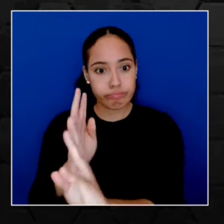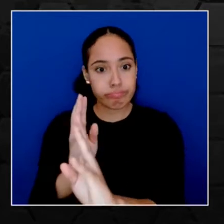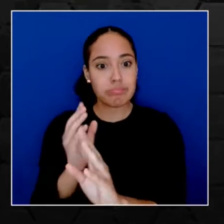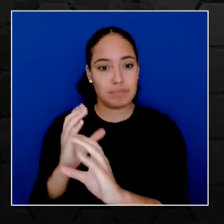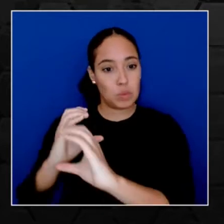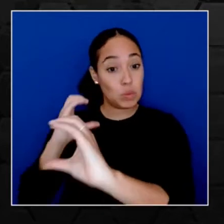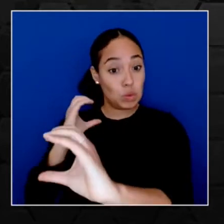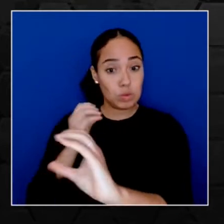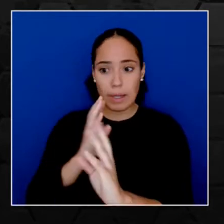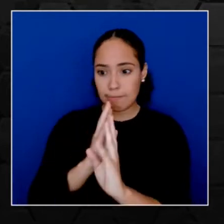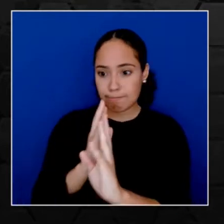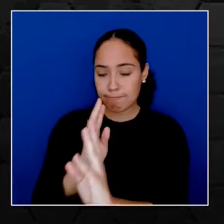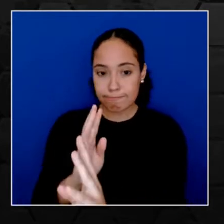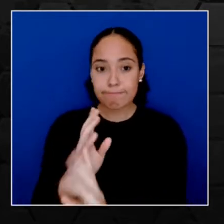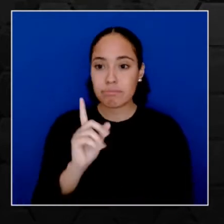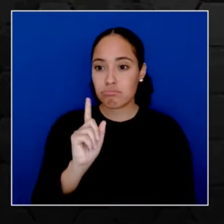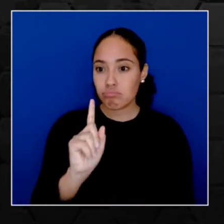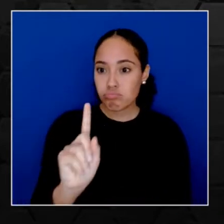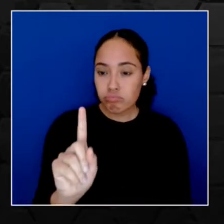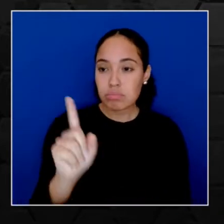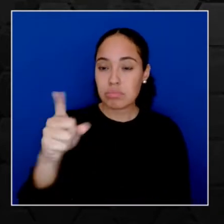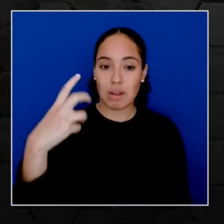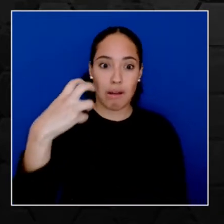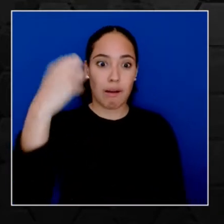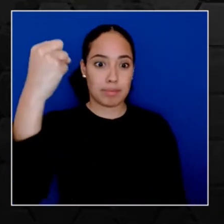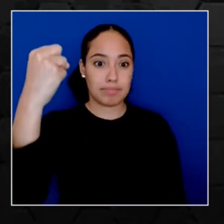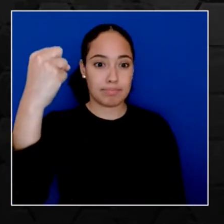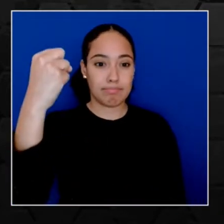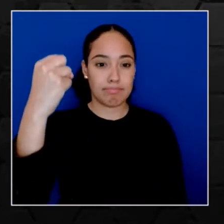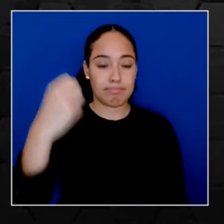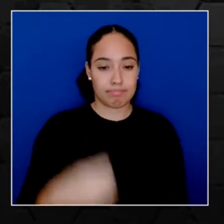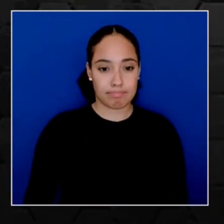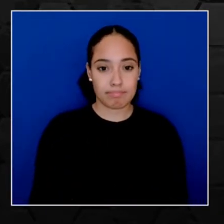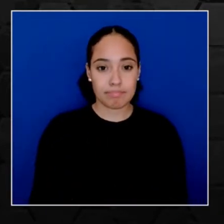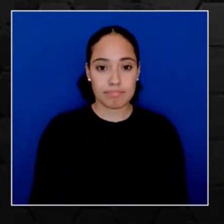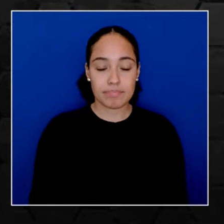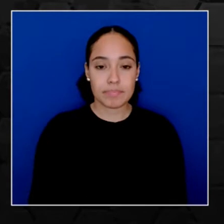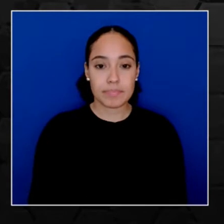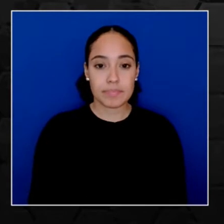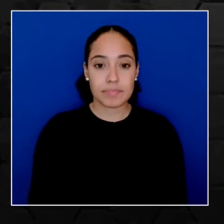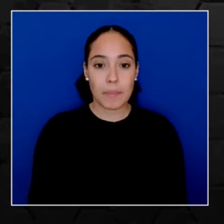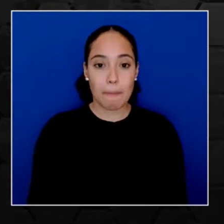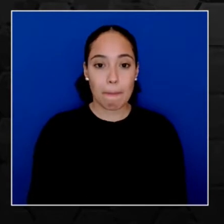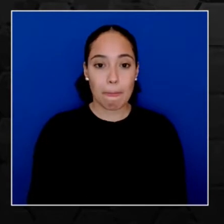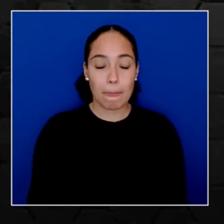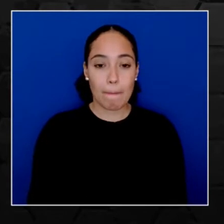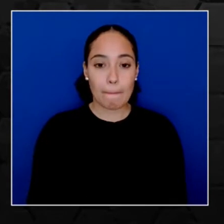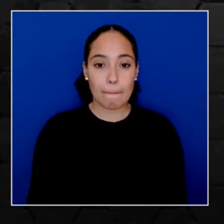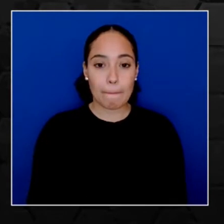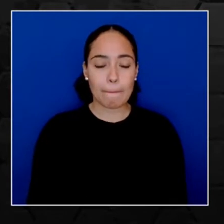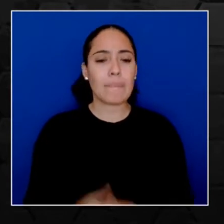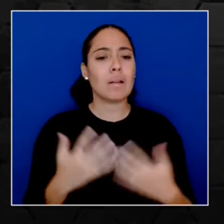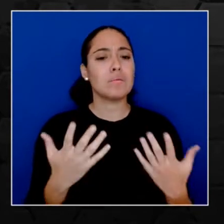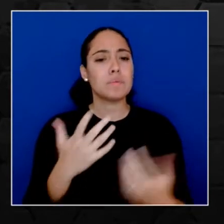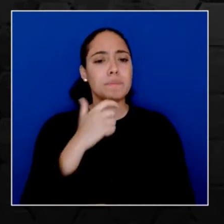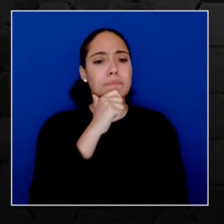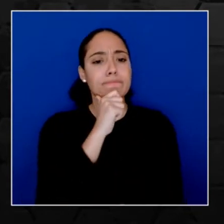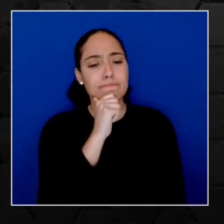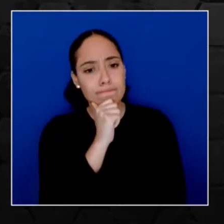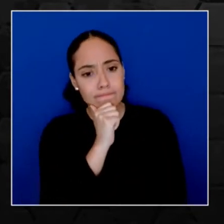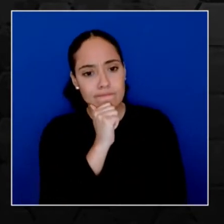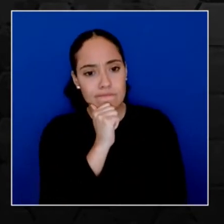survey, etc., done by the government whatsoever. So now let's just wonder, which is